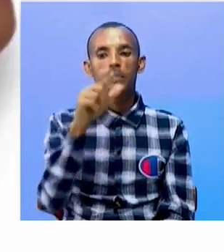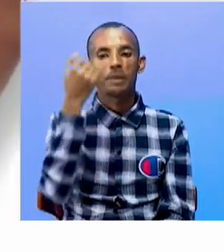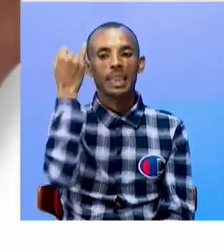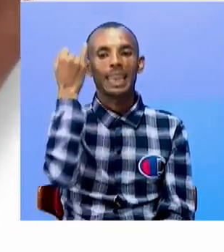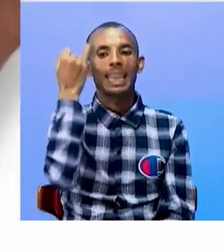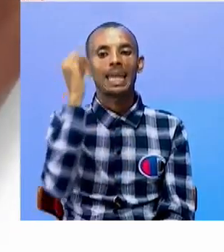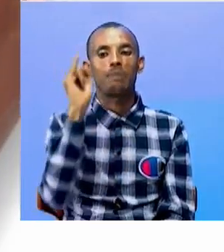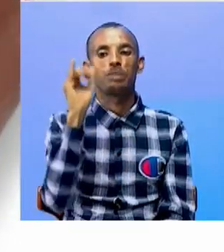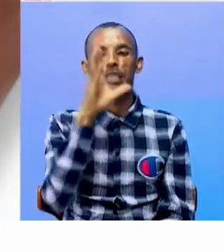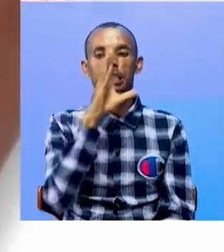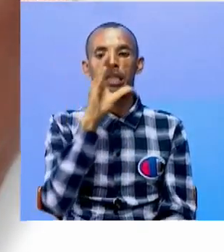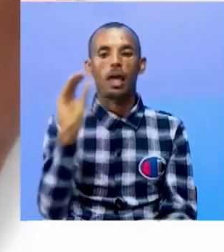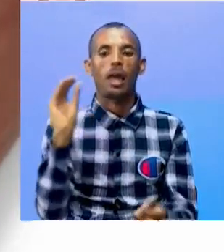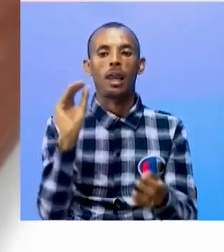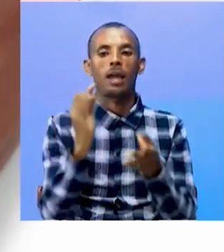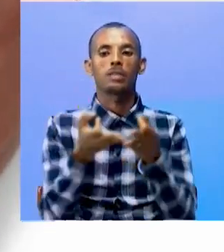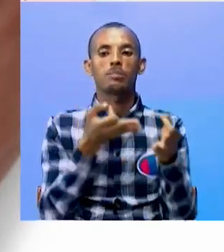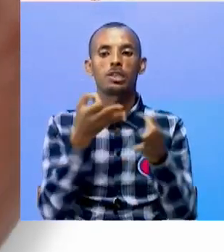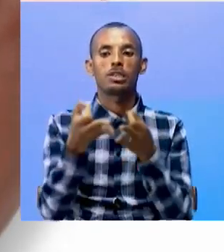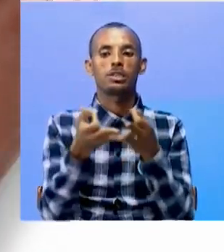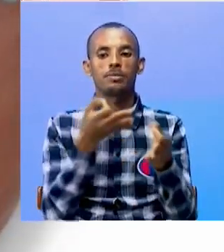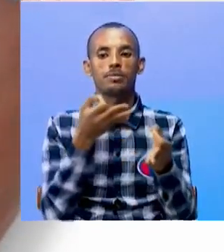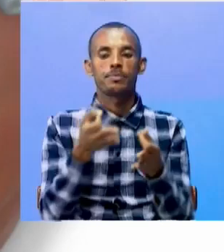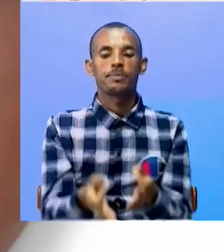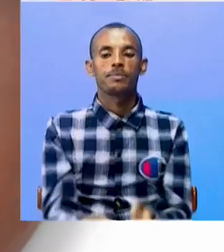and expressions.